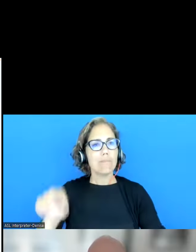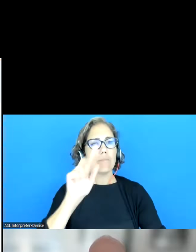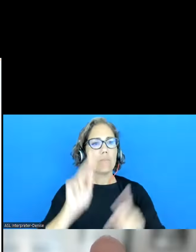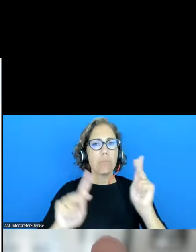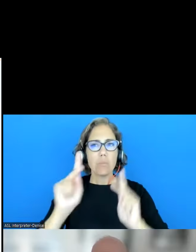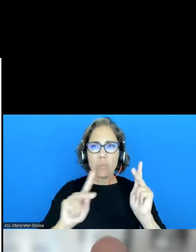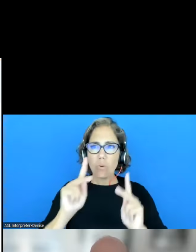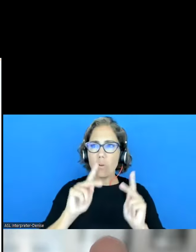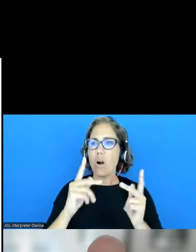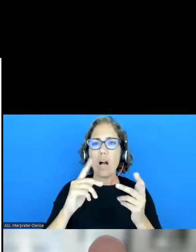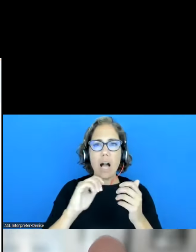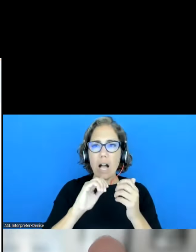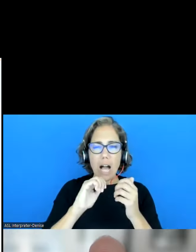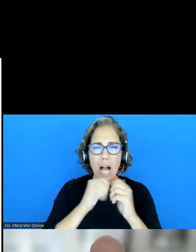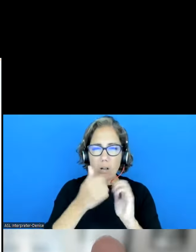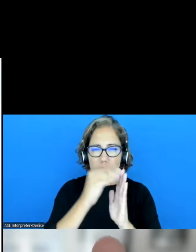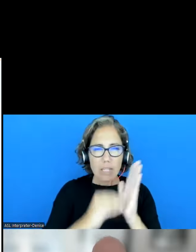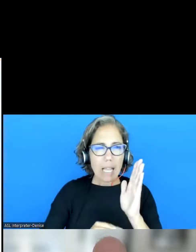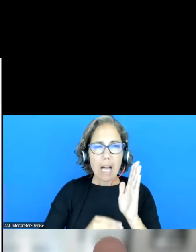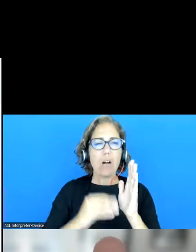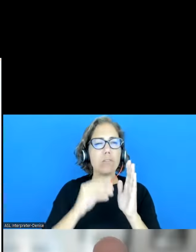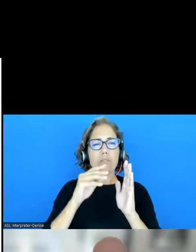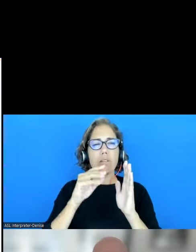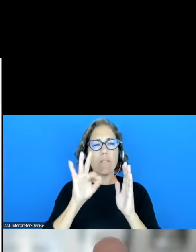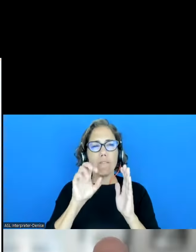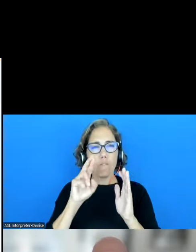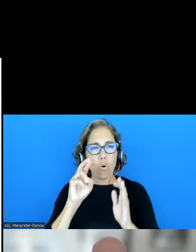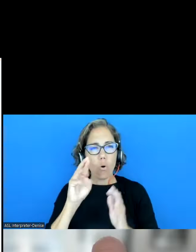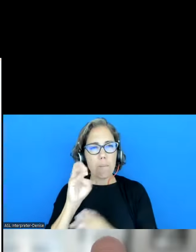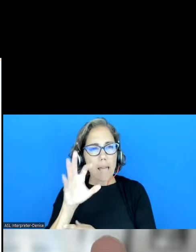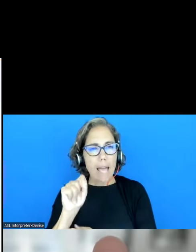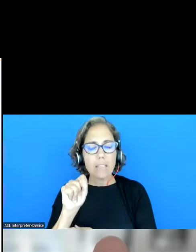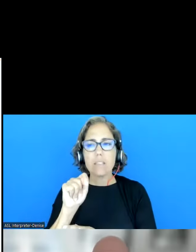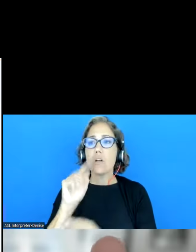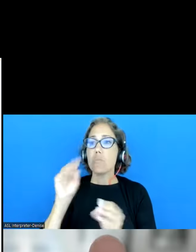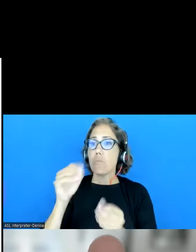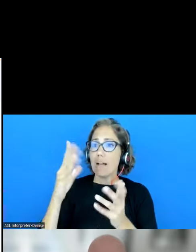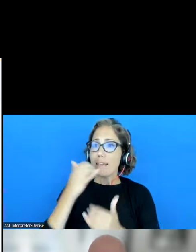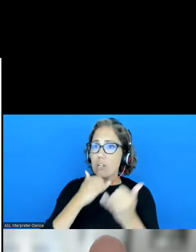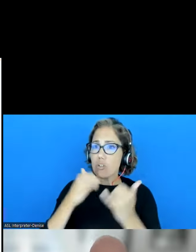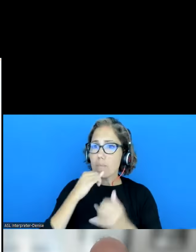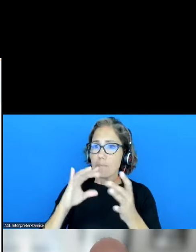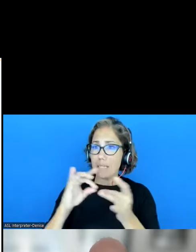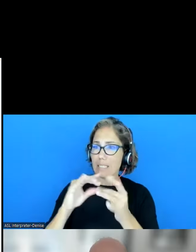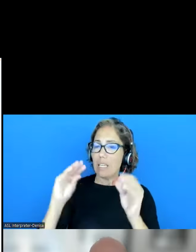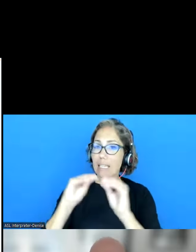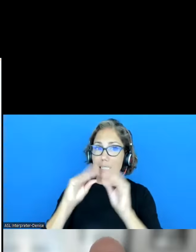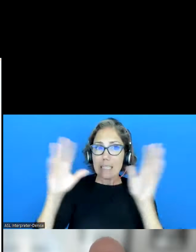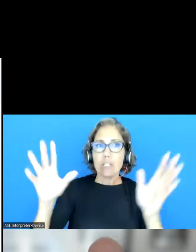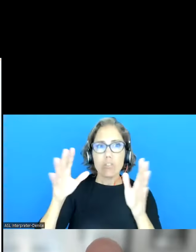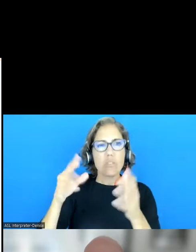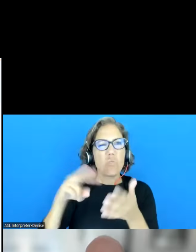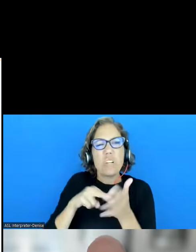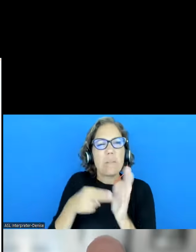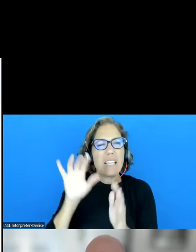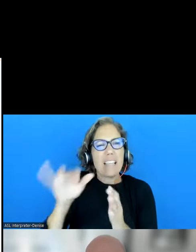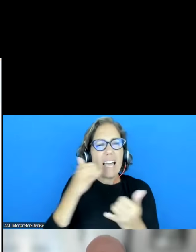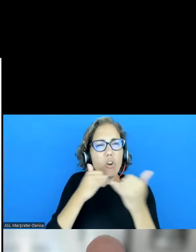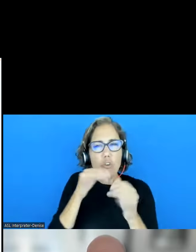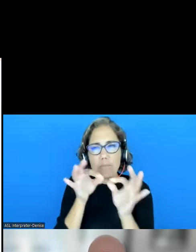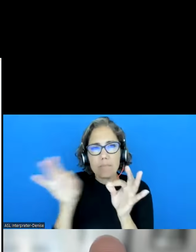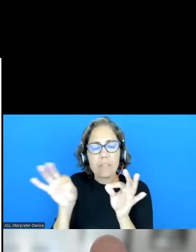fill out, the format to fill it out in, to provide error messages that provide clear information about the error, and how to